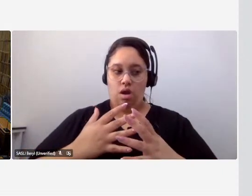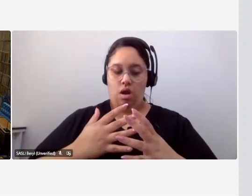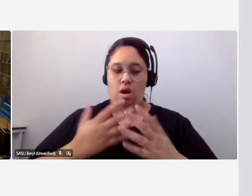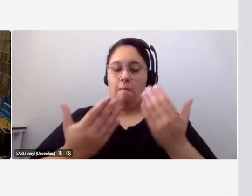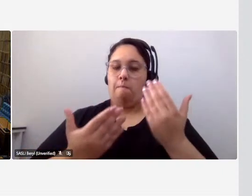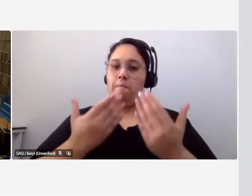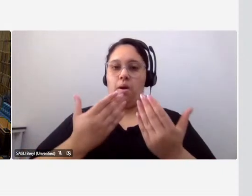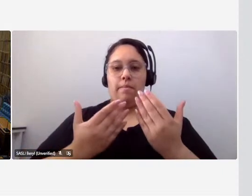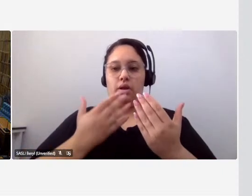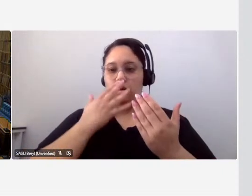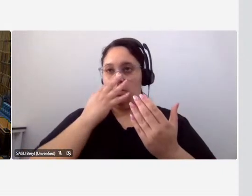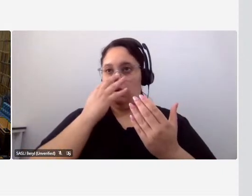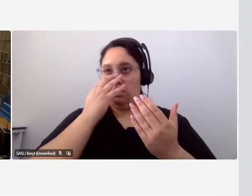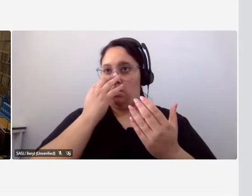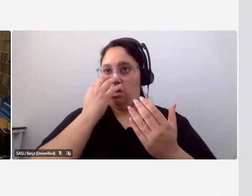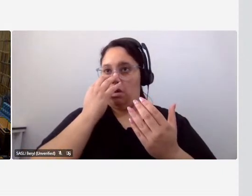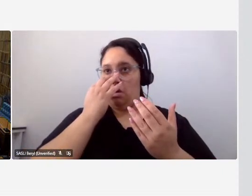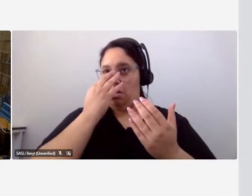not